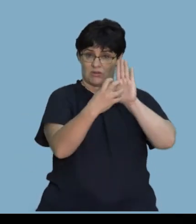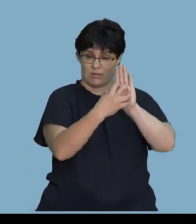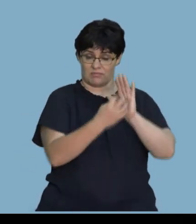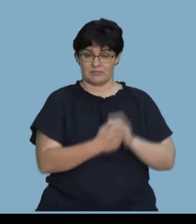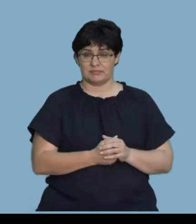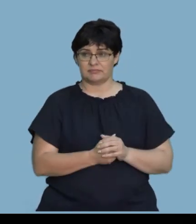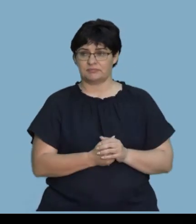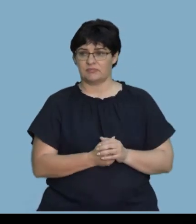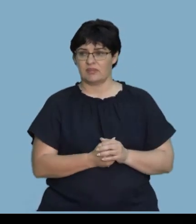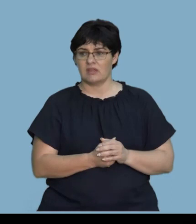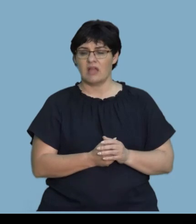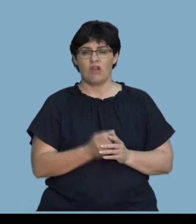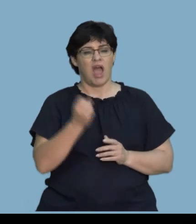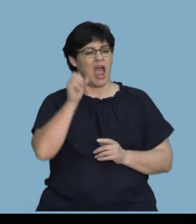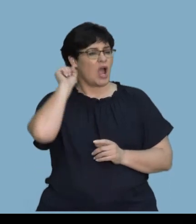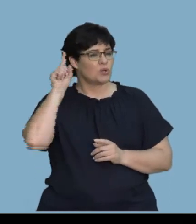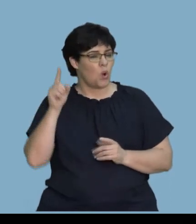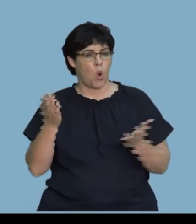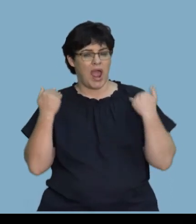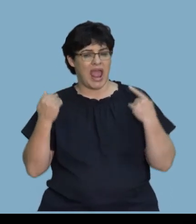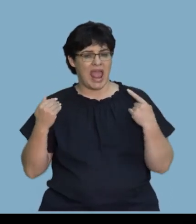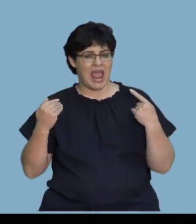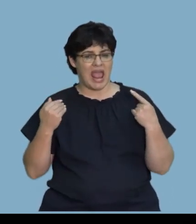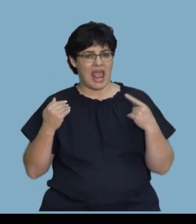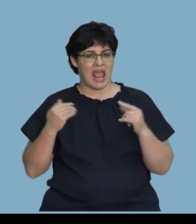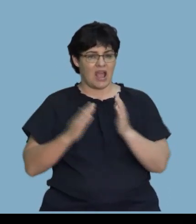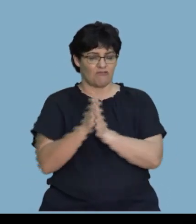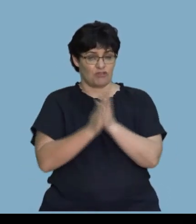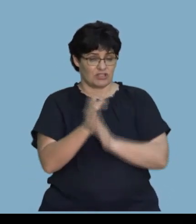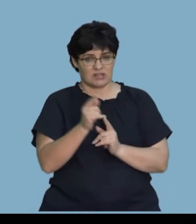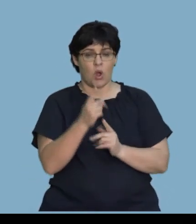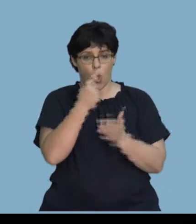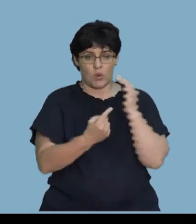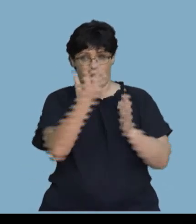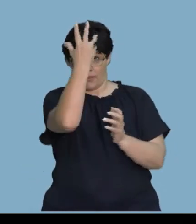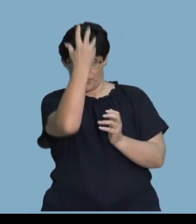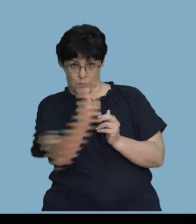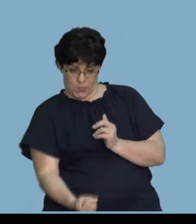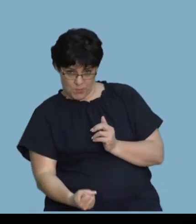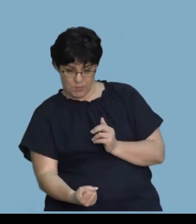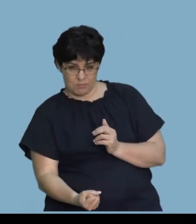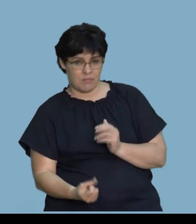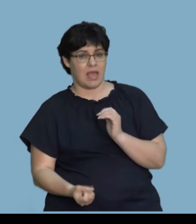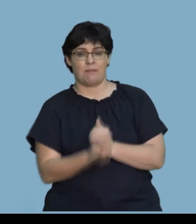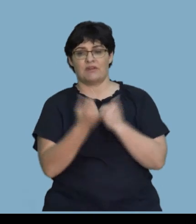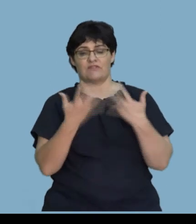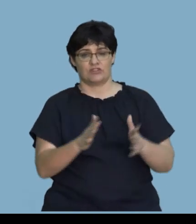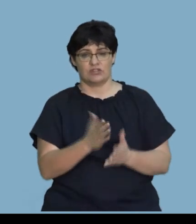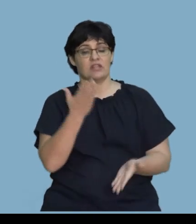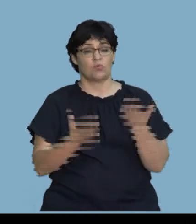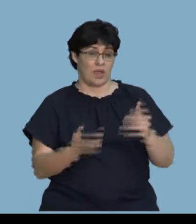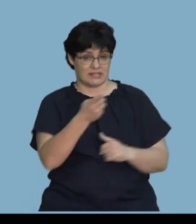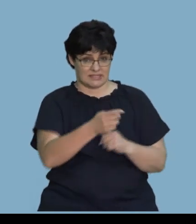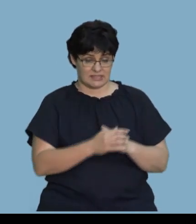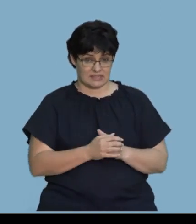object, okay, if we ignore air friction, what is happening to this object? Only the force of gravity acts on it. That's the weight,